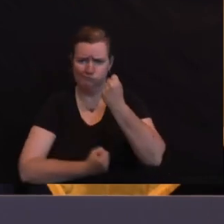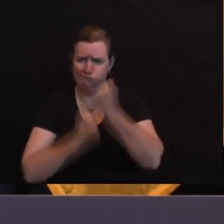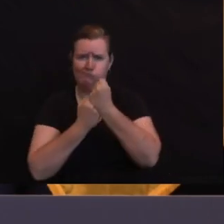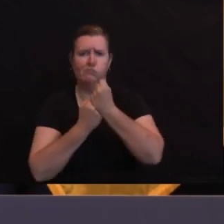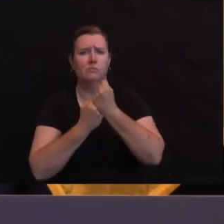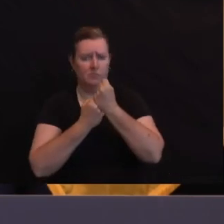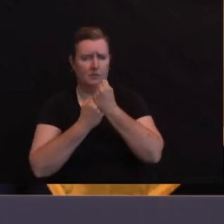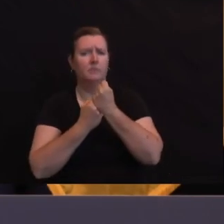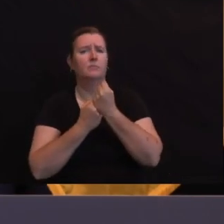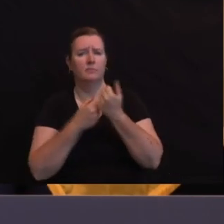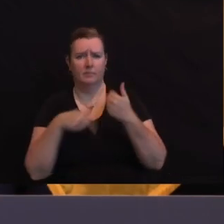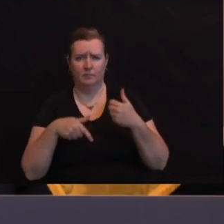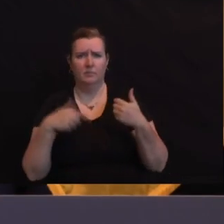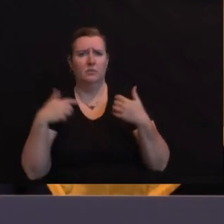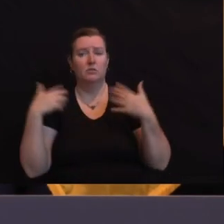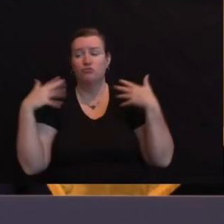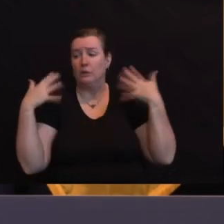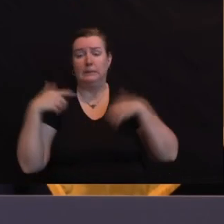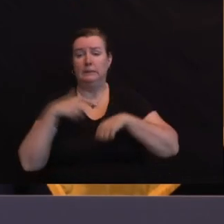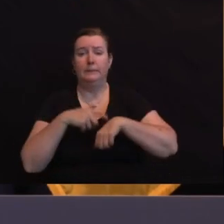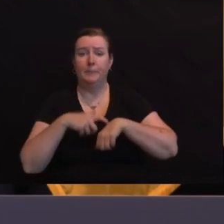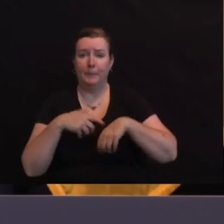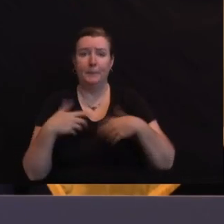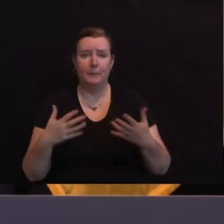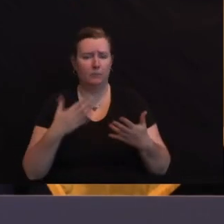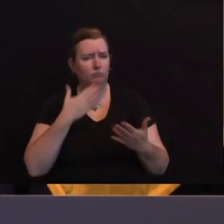this craziness. She's been very good.